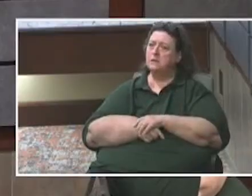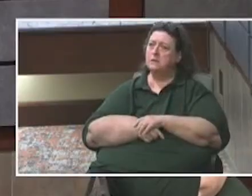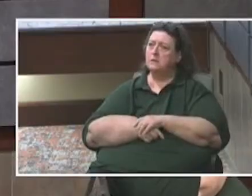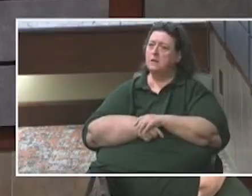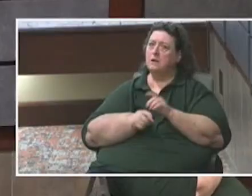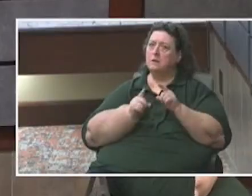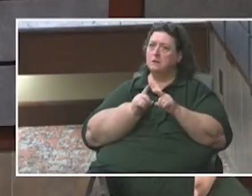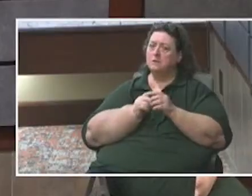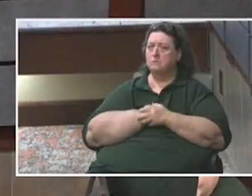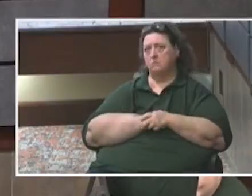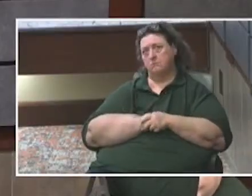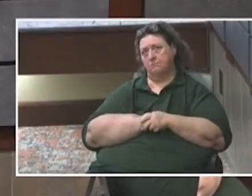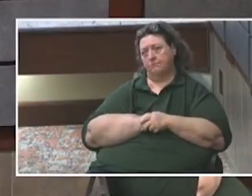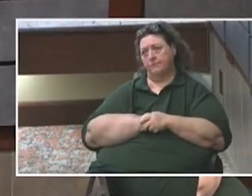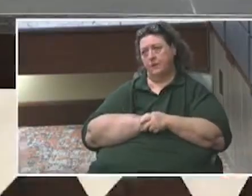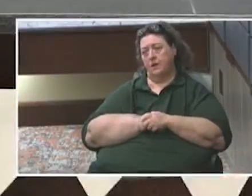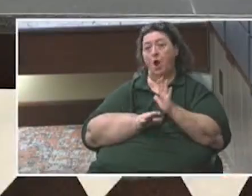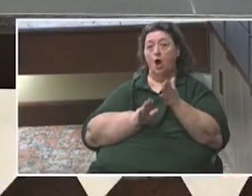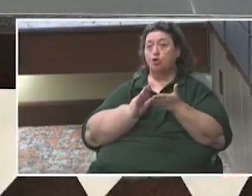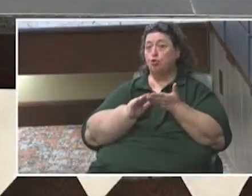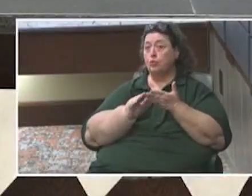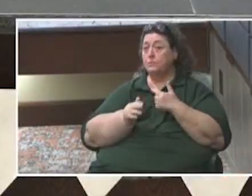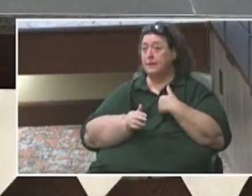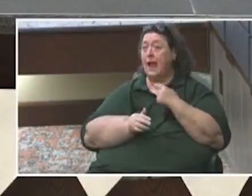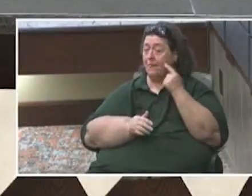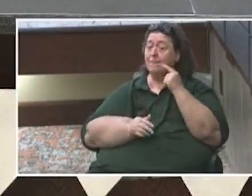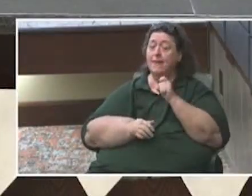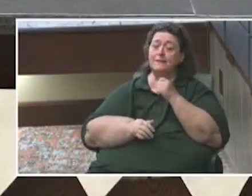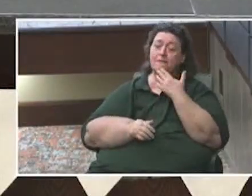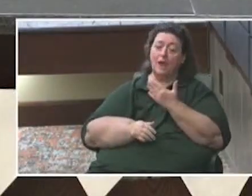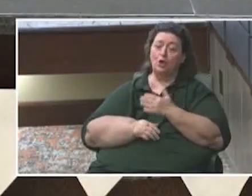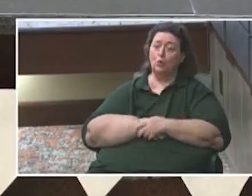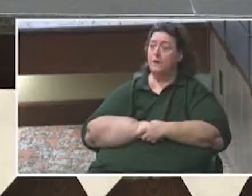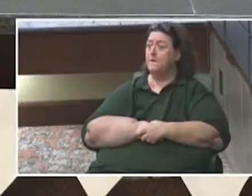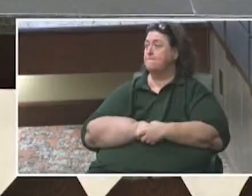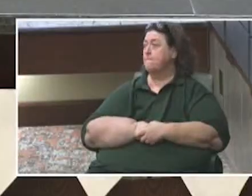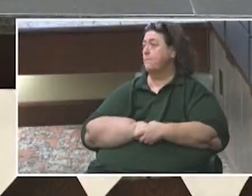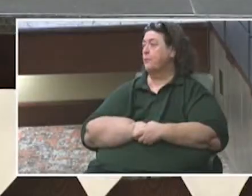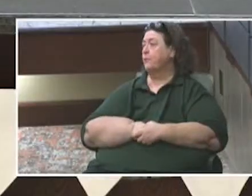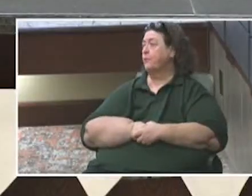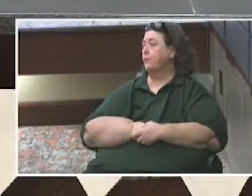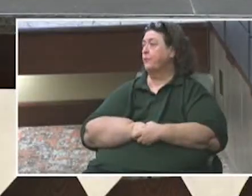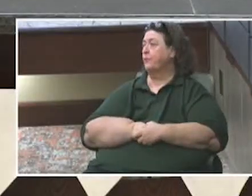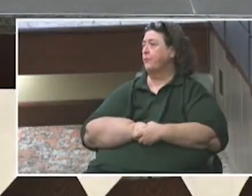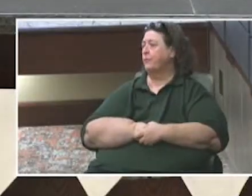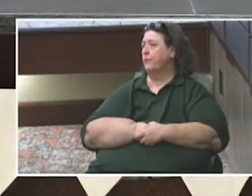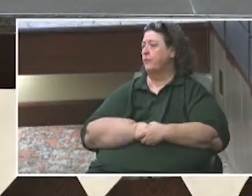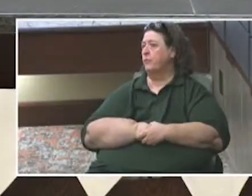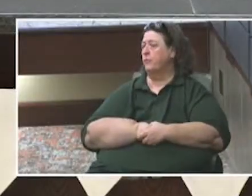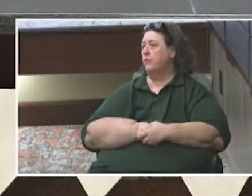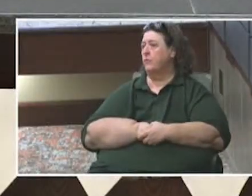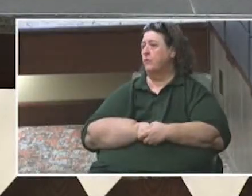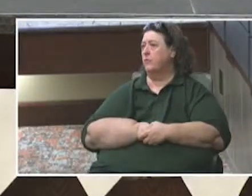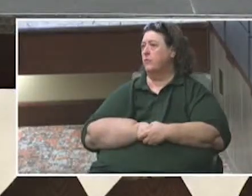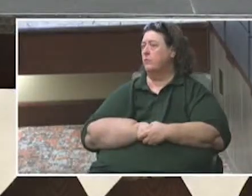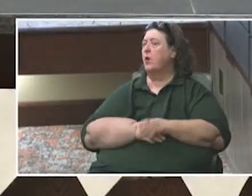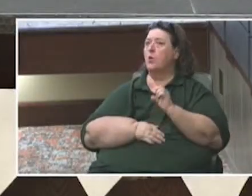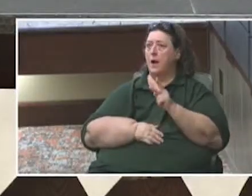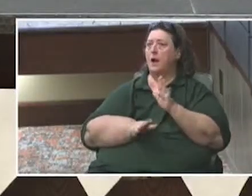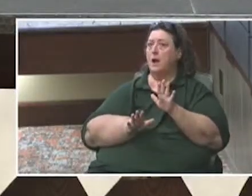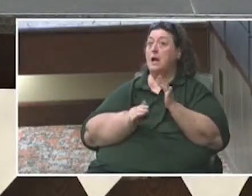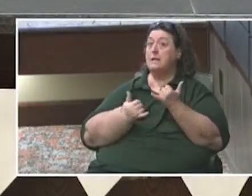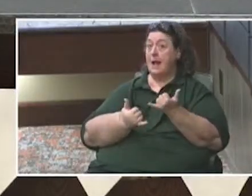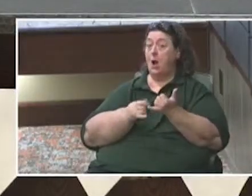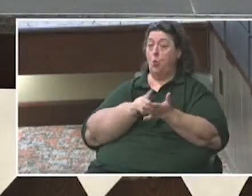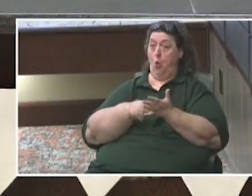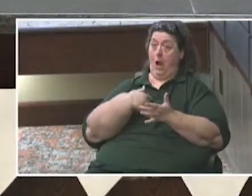you know, so. He's being kind. Not It going into stinks, detail yet. It's ugly and it stinks. Just say what it is. Very Now, noisy and what I